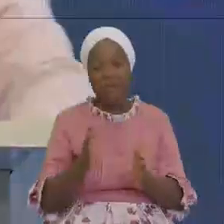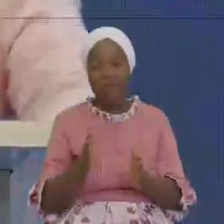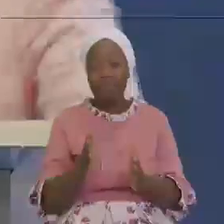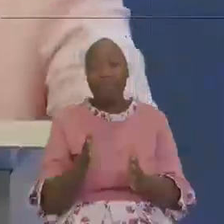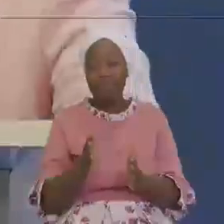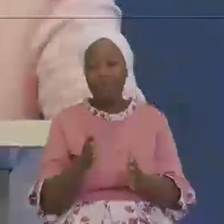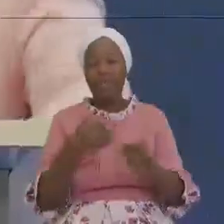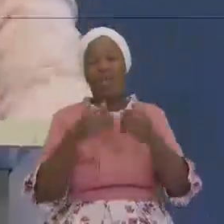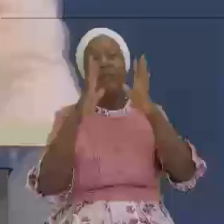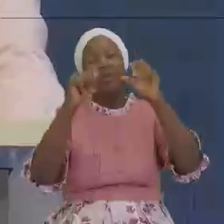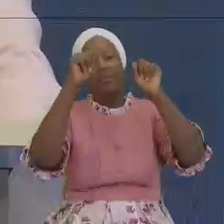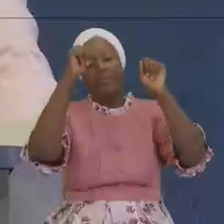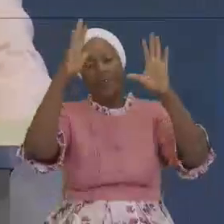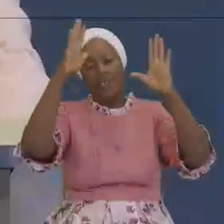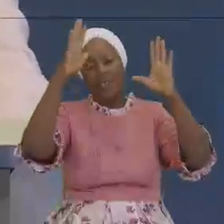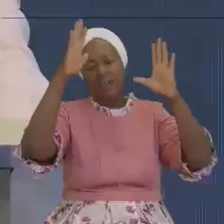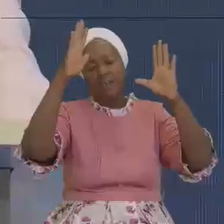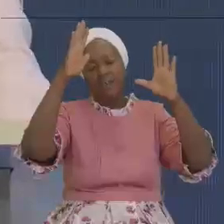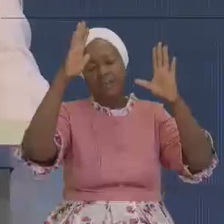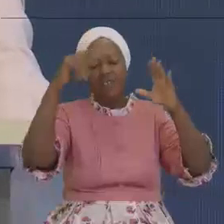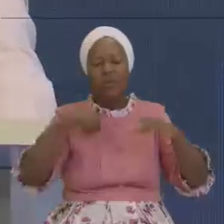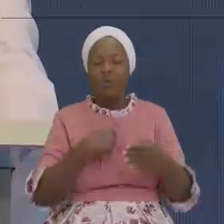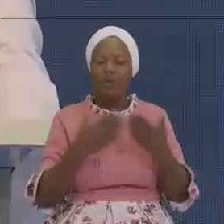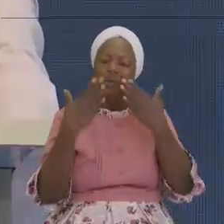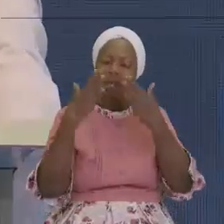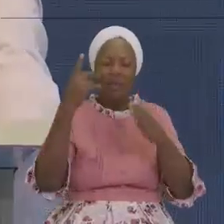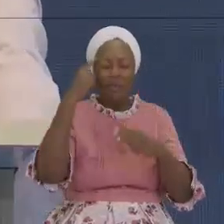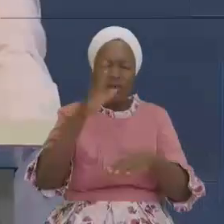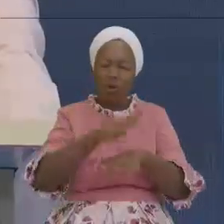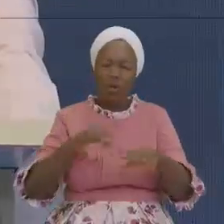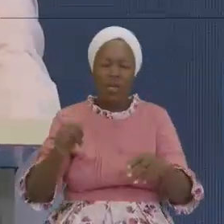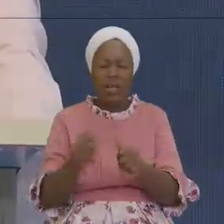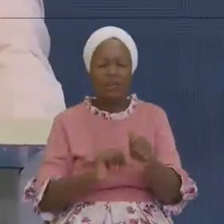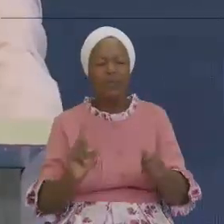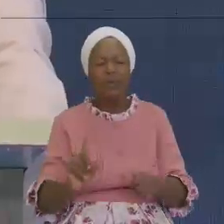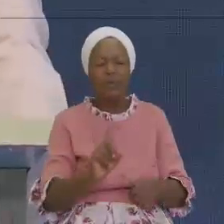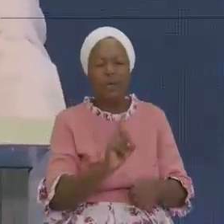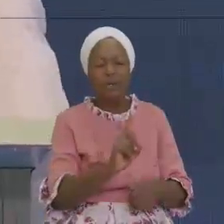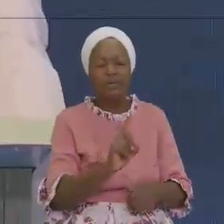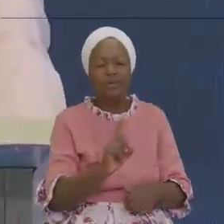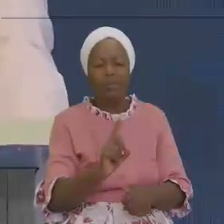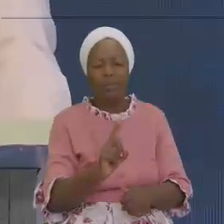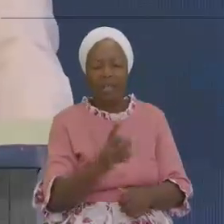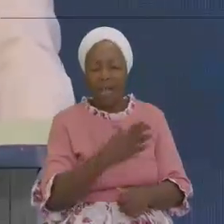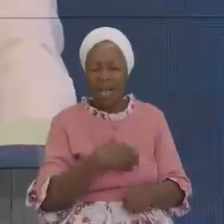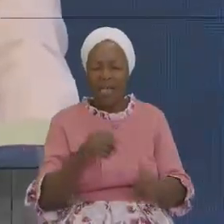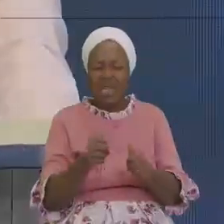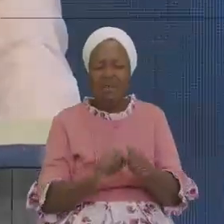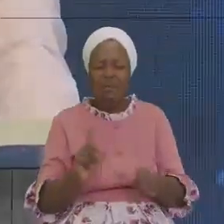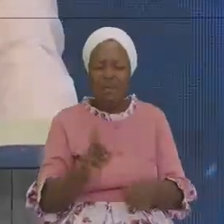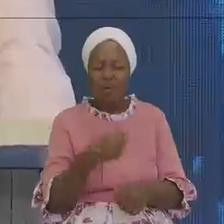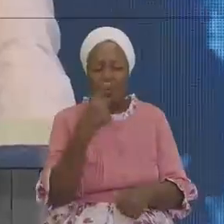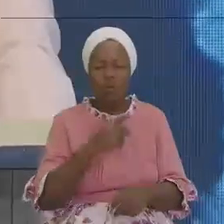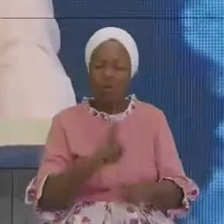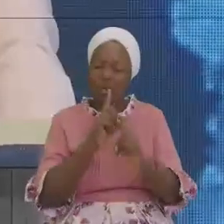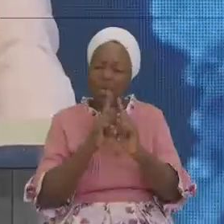Heavenly Father, we thank you for calling everyone. And everyone who